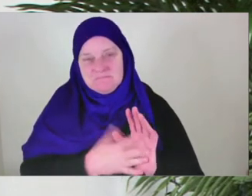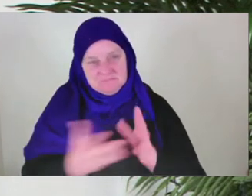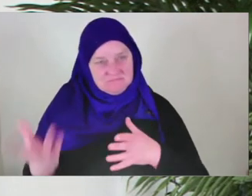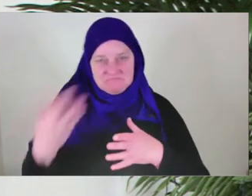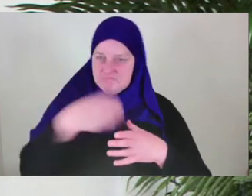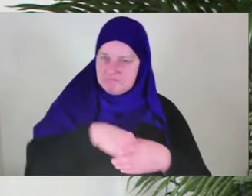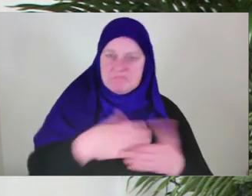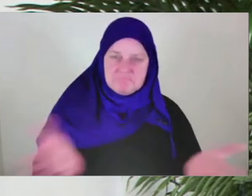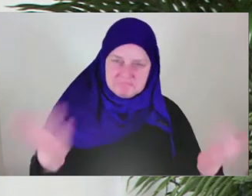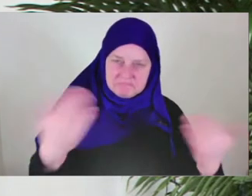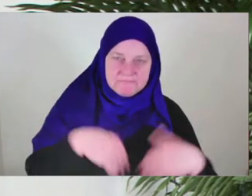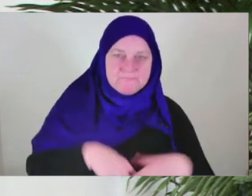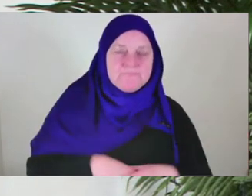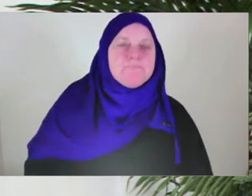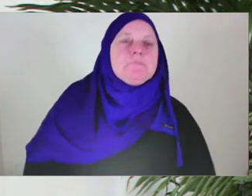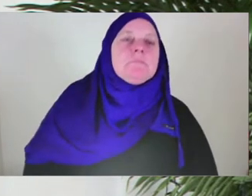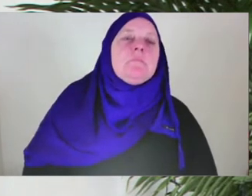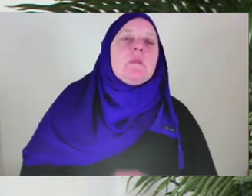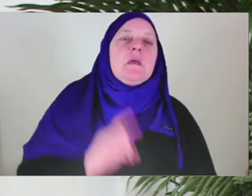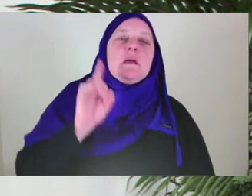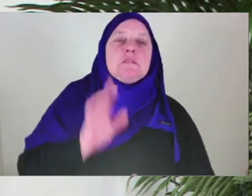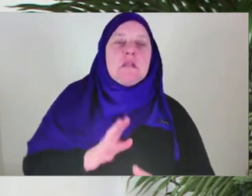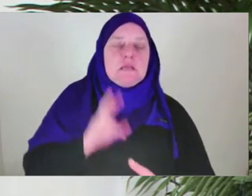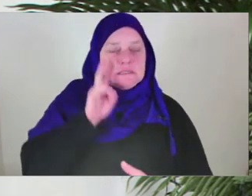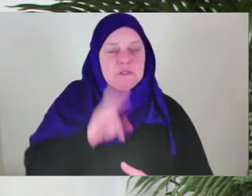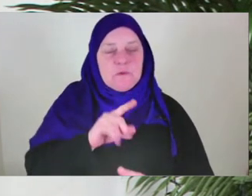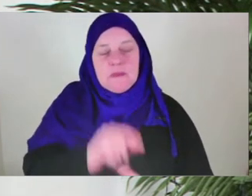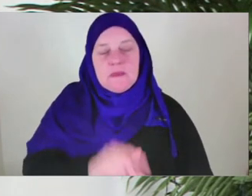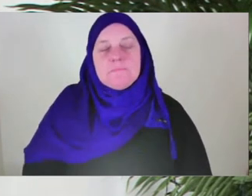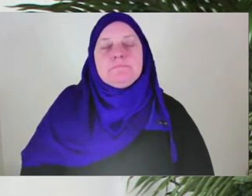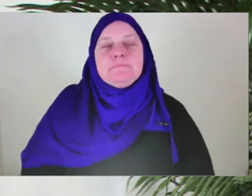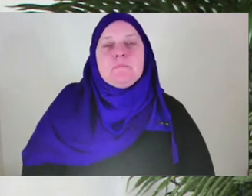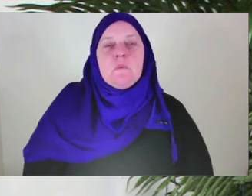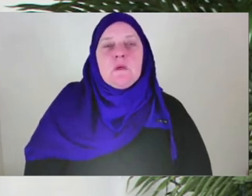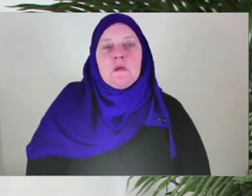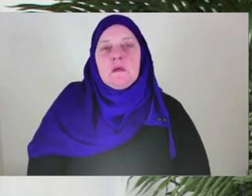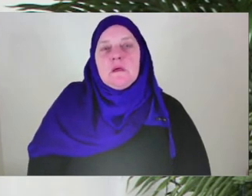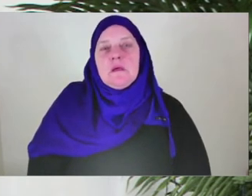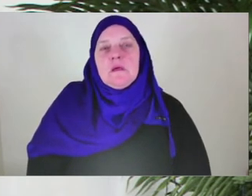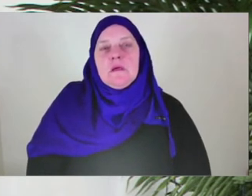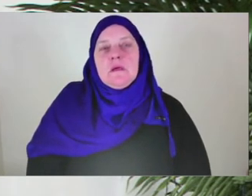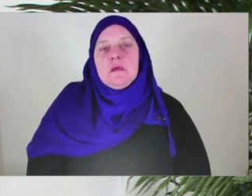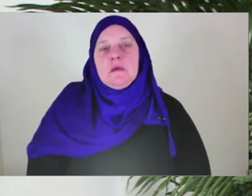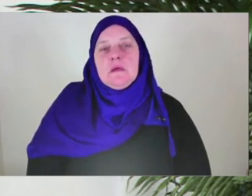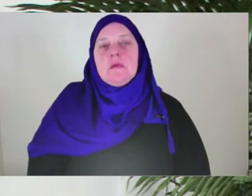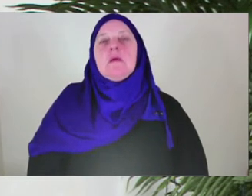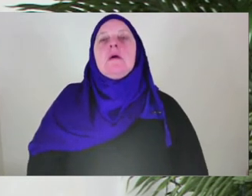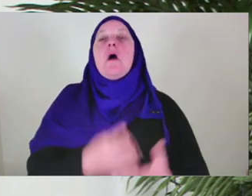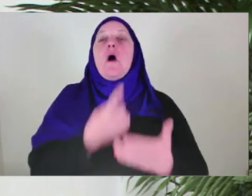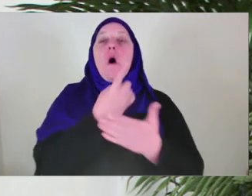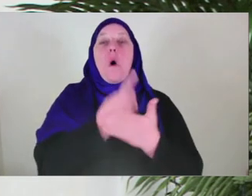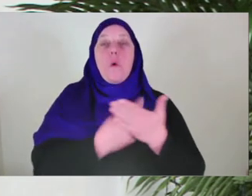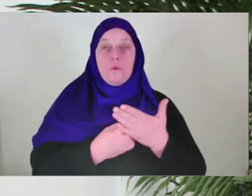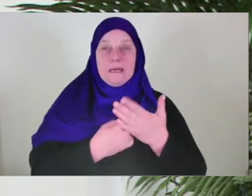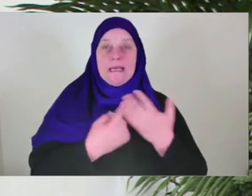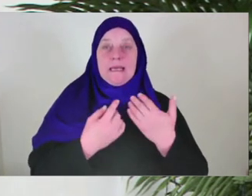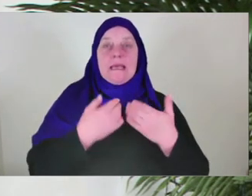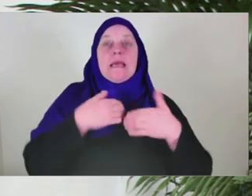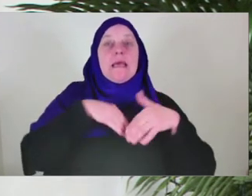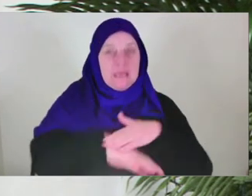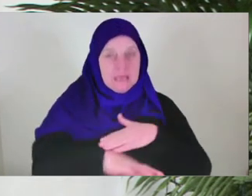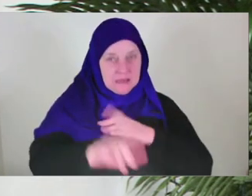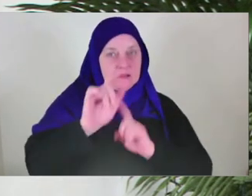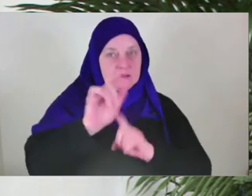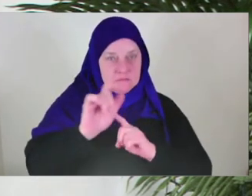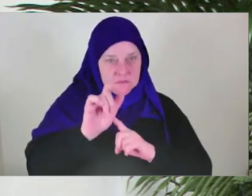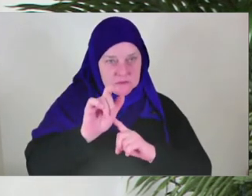And inshallah, we will see you then. It is going to be in person only. So you need to be here at the center to take